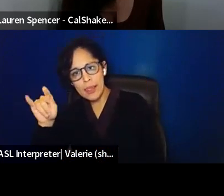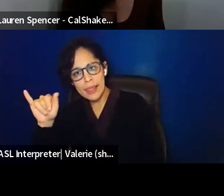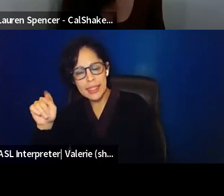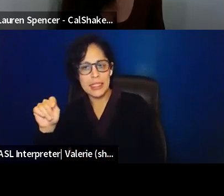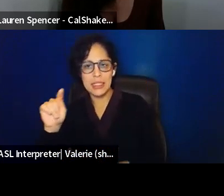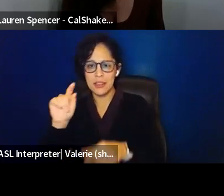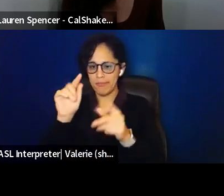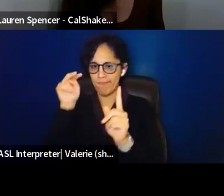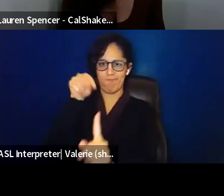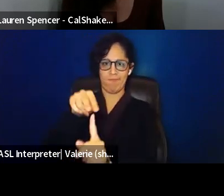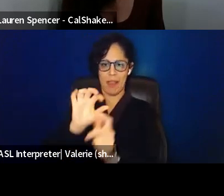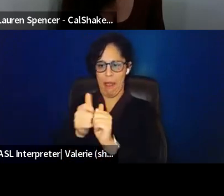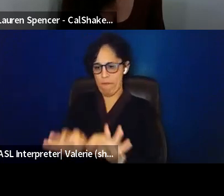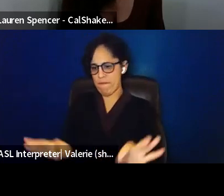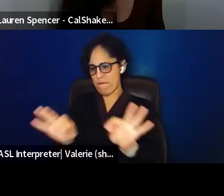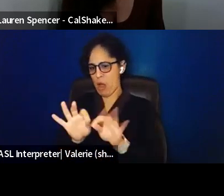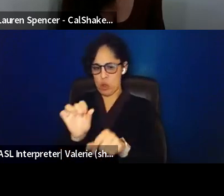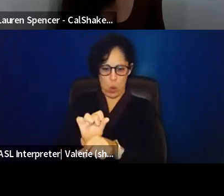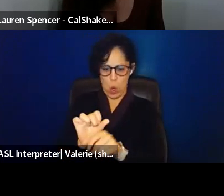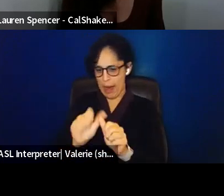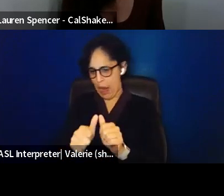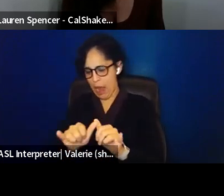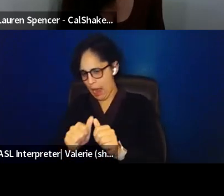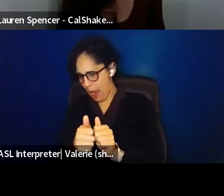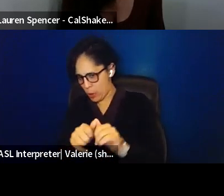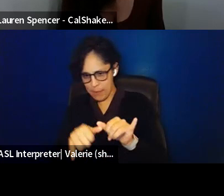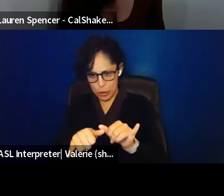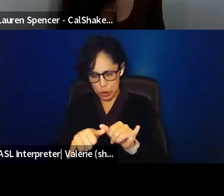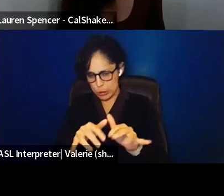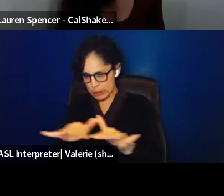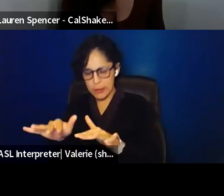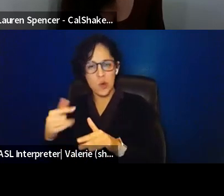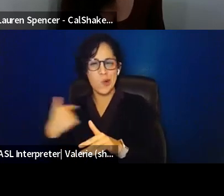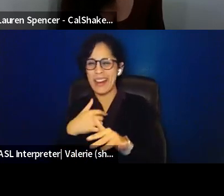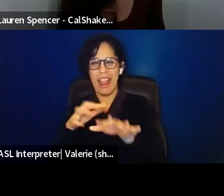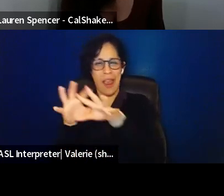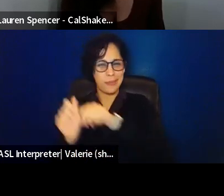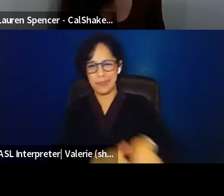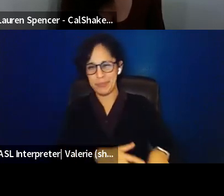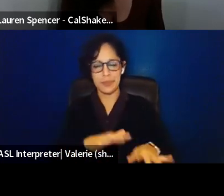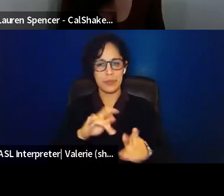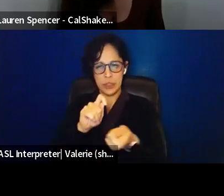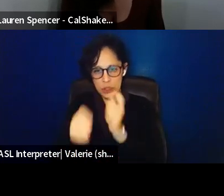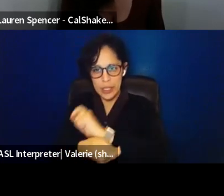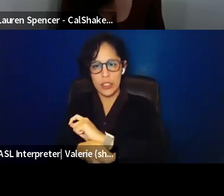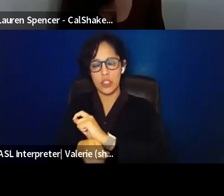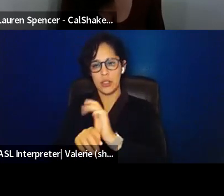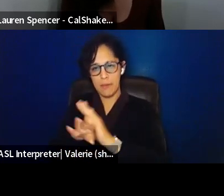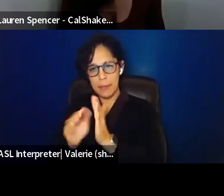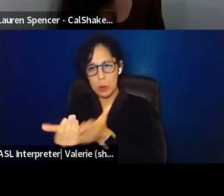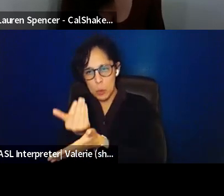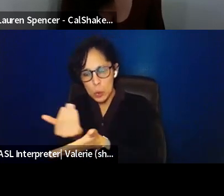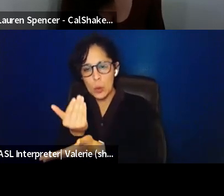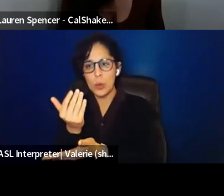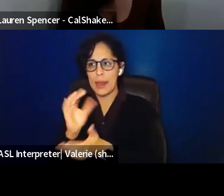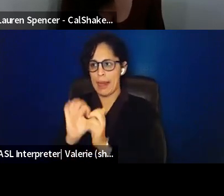work. And I'm really, like, in a lot of ways, in a learning kind of space of how that can be put into practice in